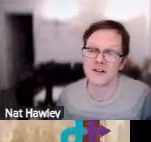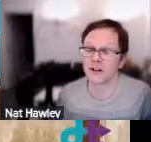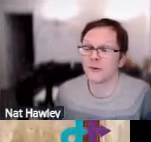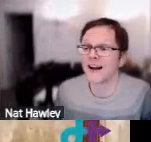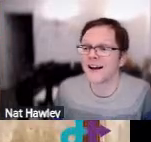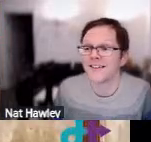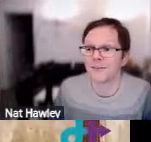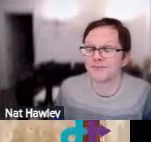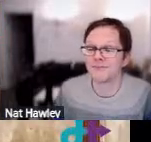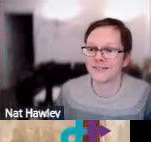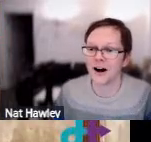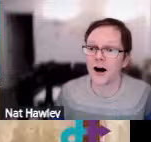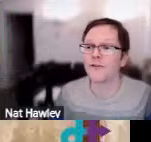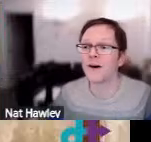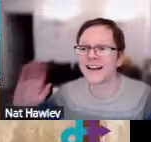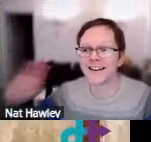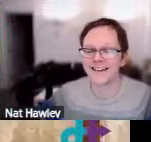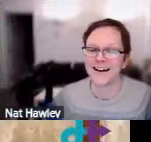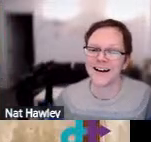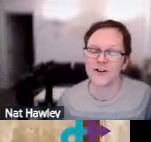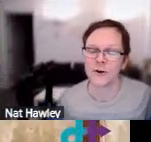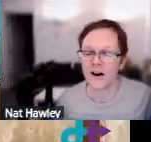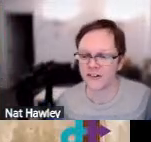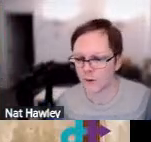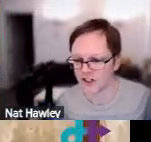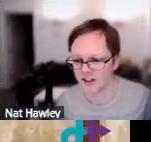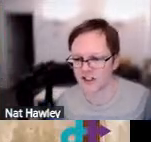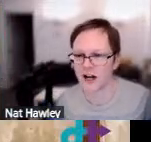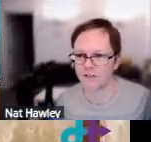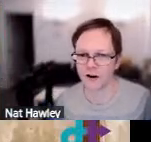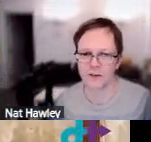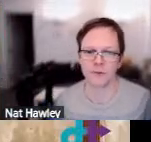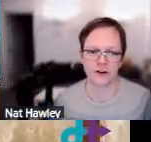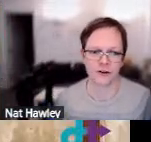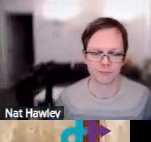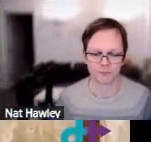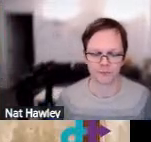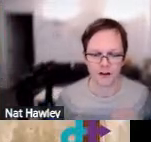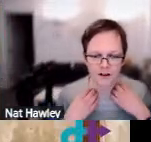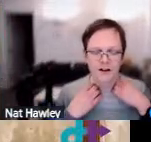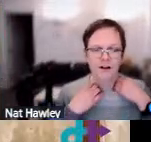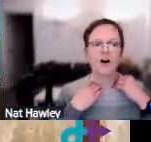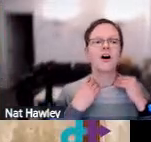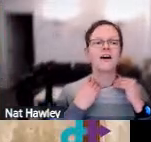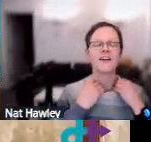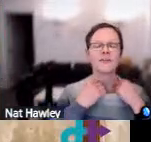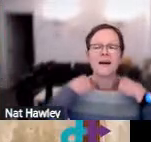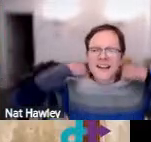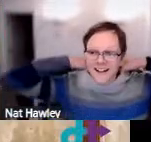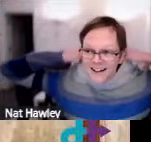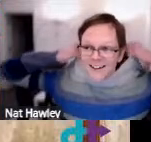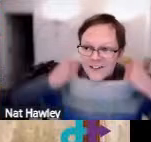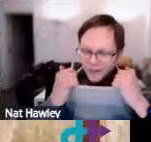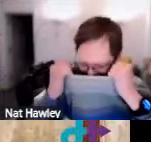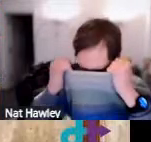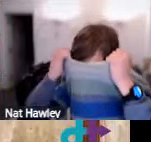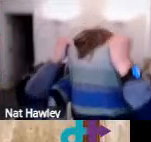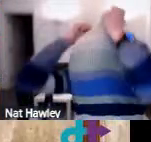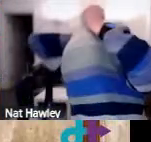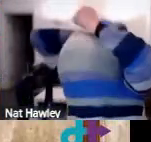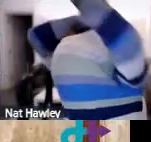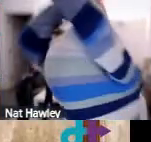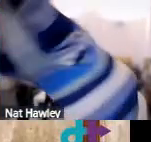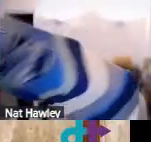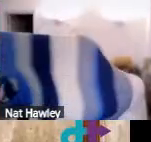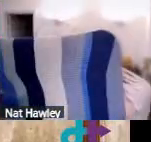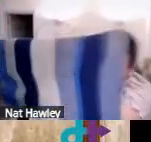Or maybe just put your hand up. Either way, do ask the question in the chat if you're able to. Oh, it's baking here. Sorry.